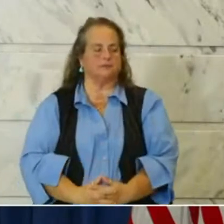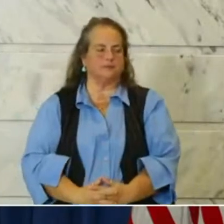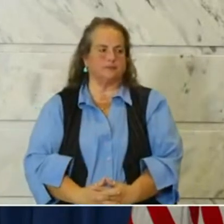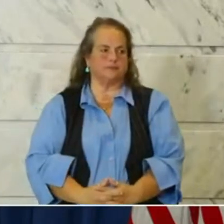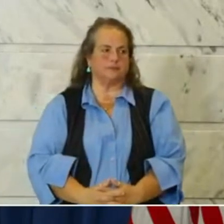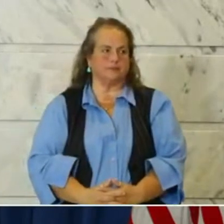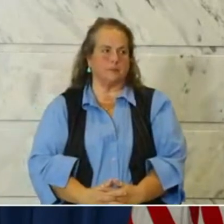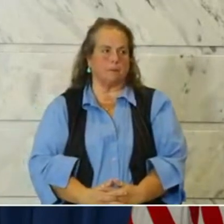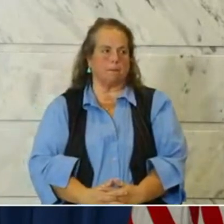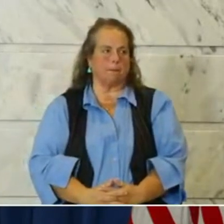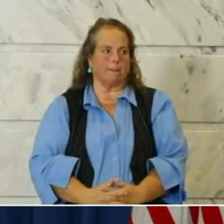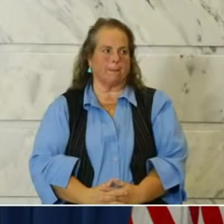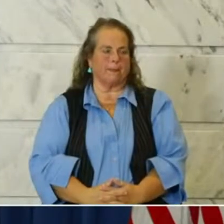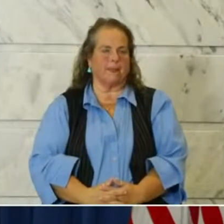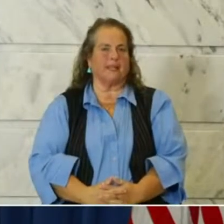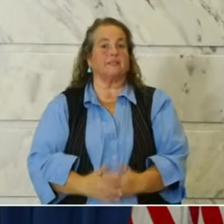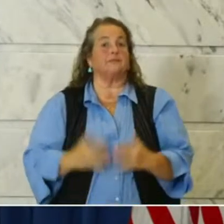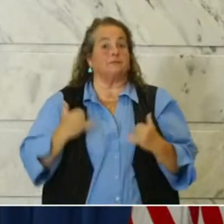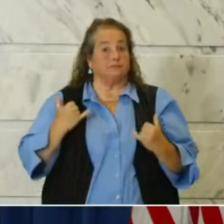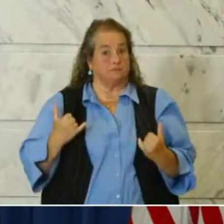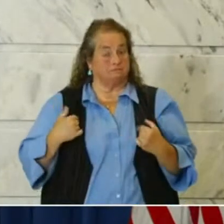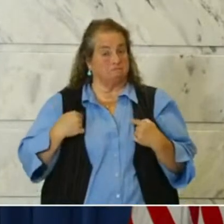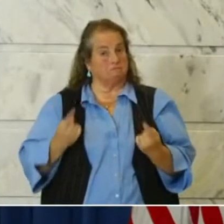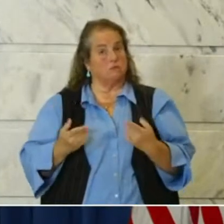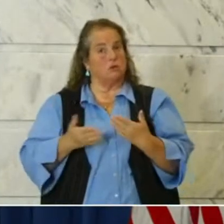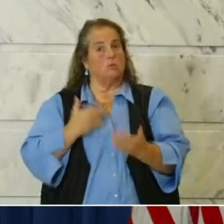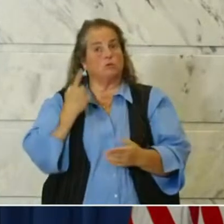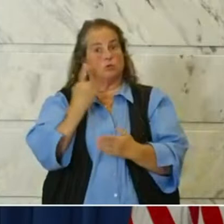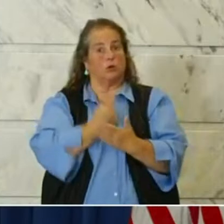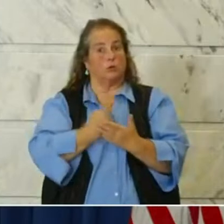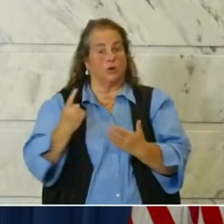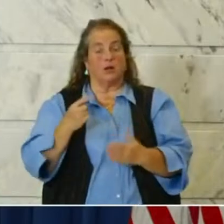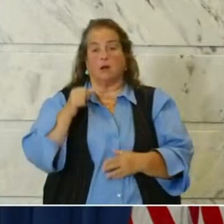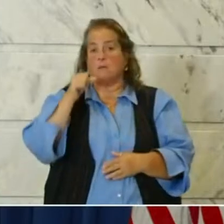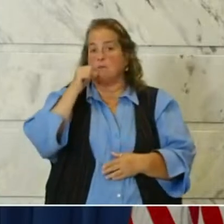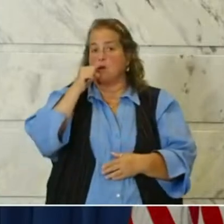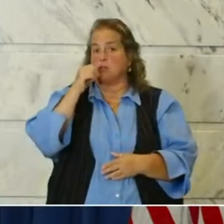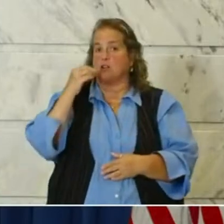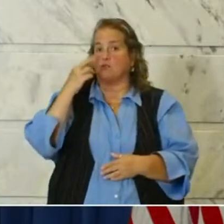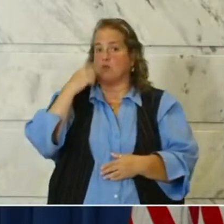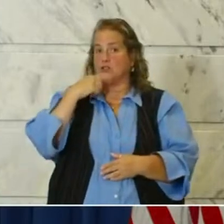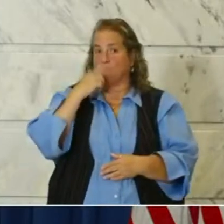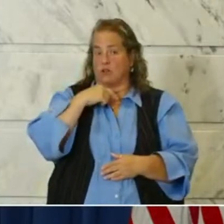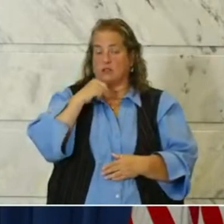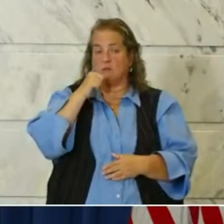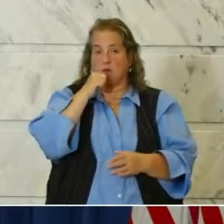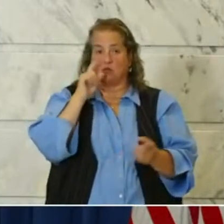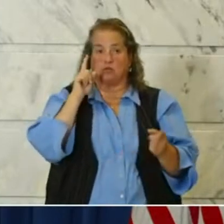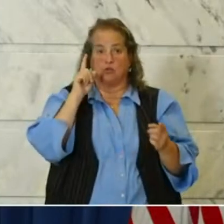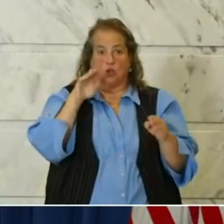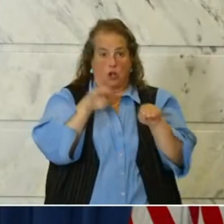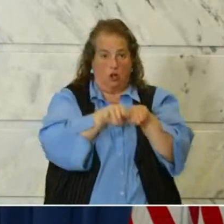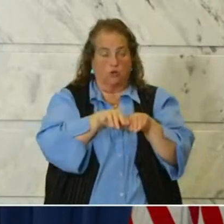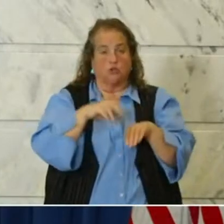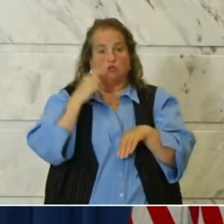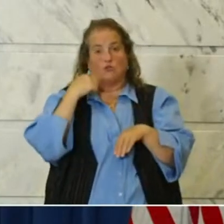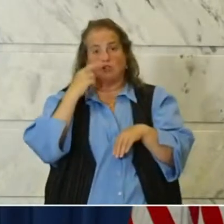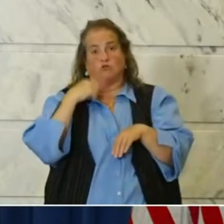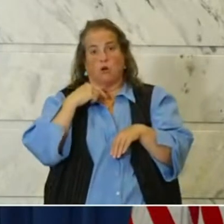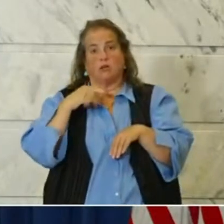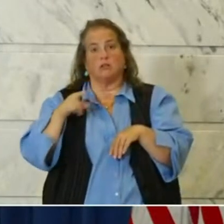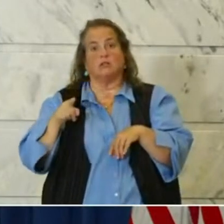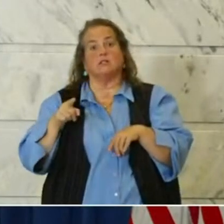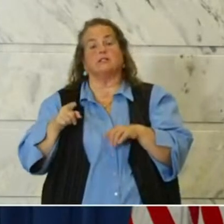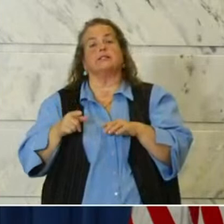week that bars have been closed and restaurants have been at reduced capacity, do you feel confident that at the end of that 2 weeks you'll be able to lift